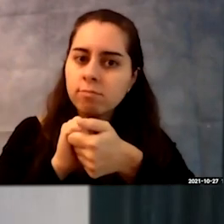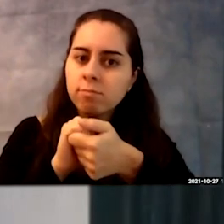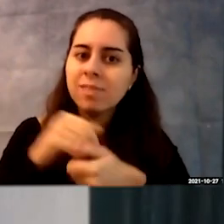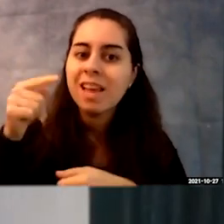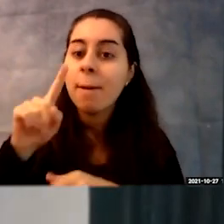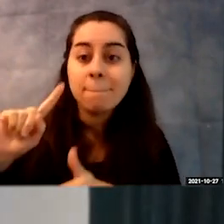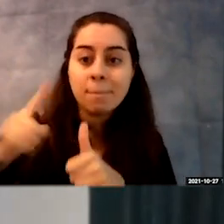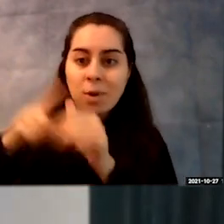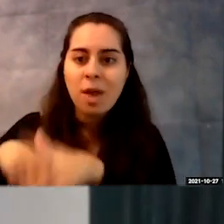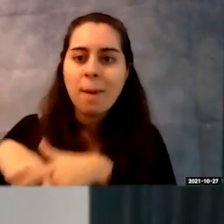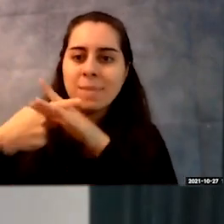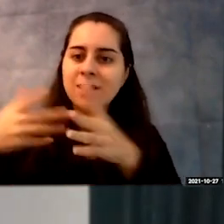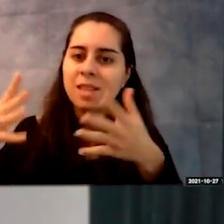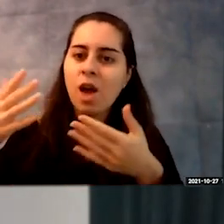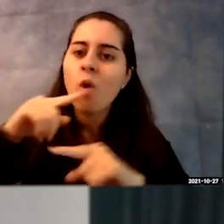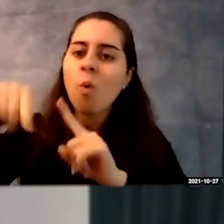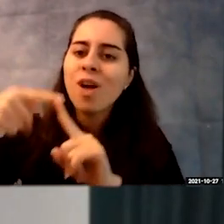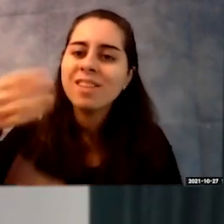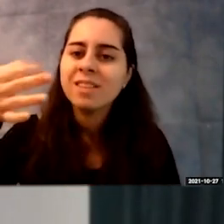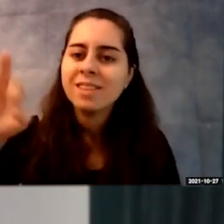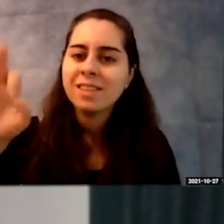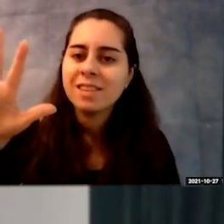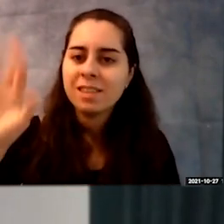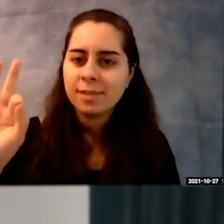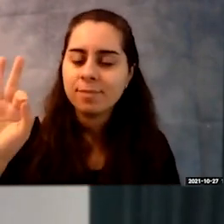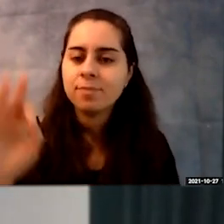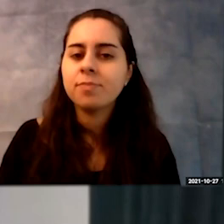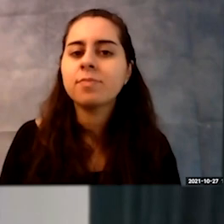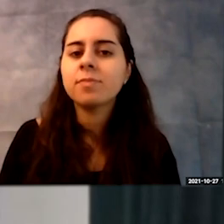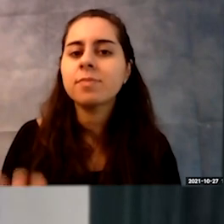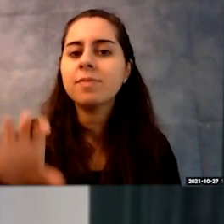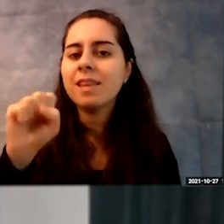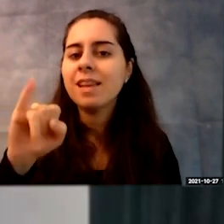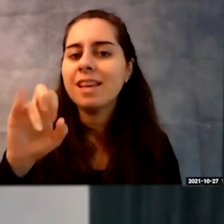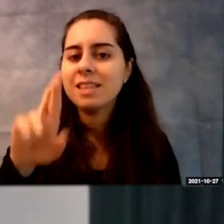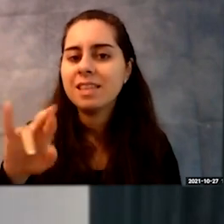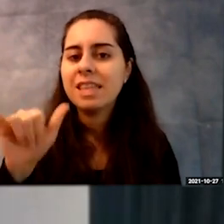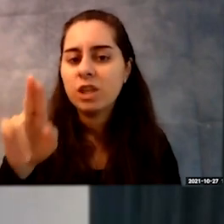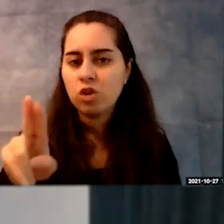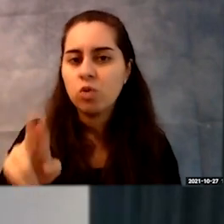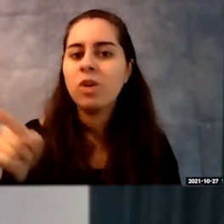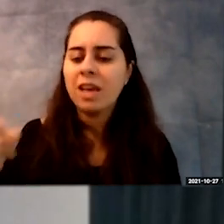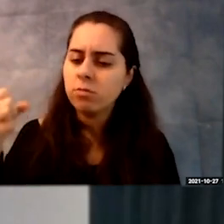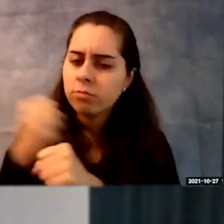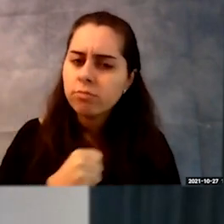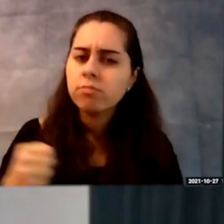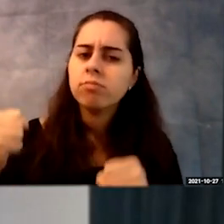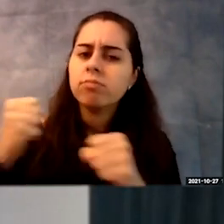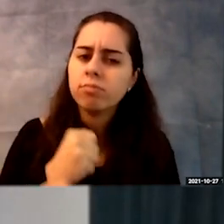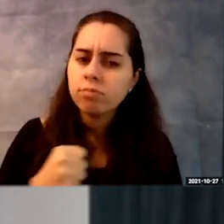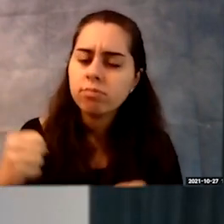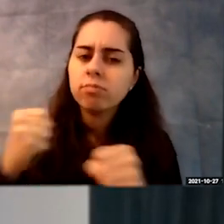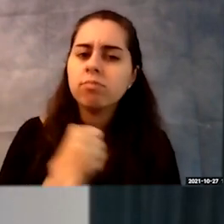1959, when a campaign led by SEIU succeeded in securing union